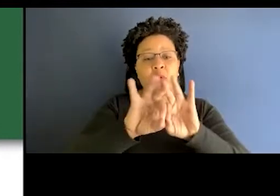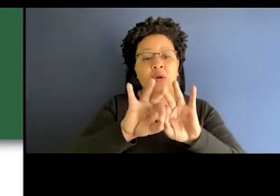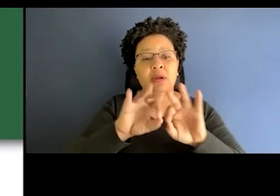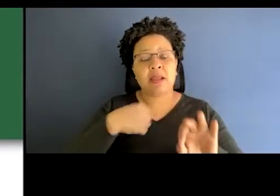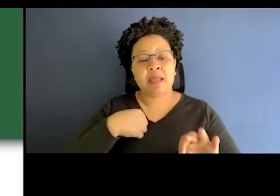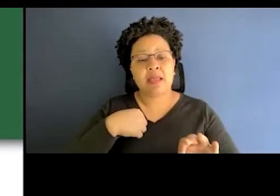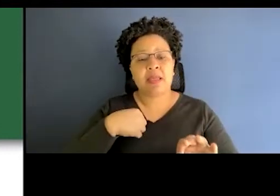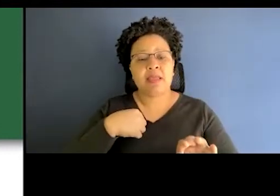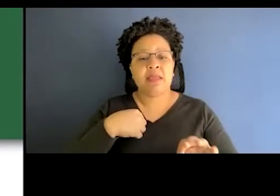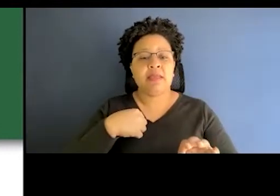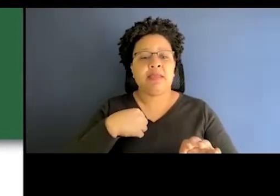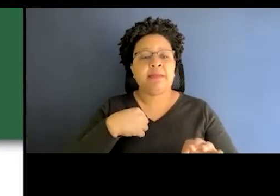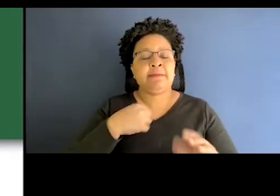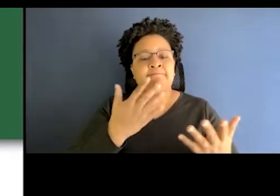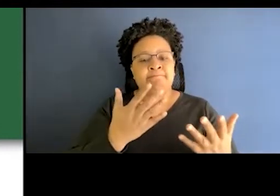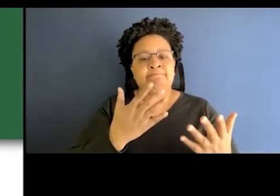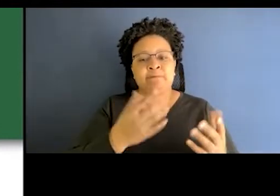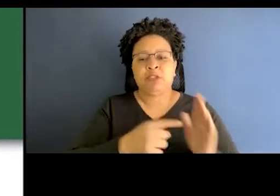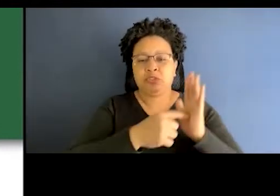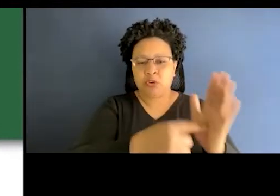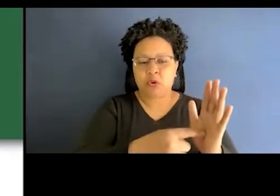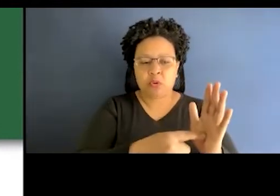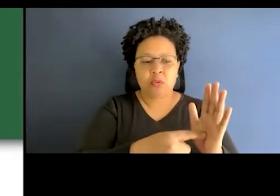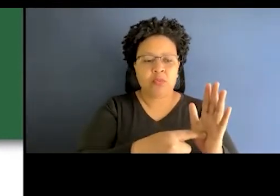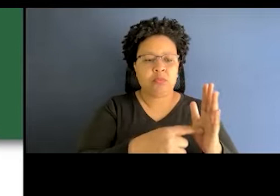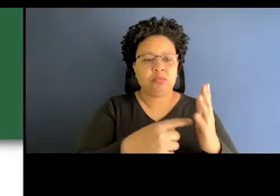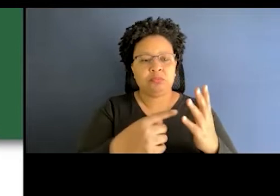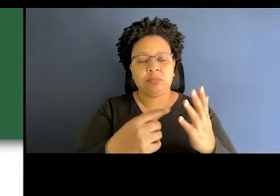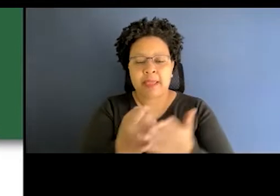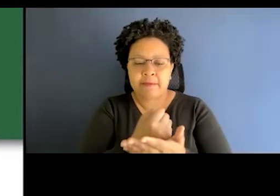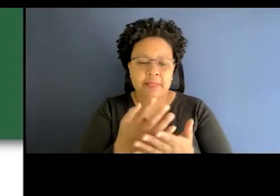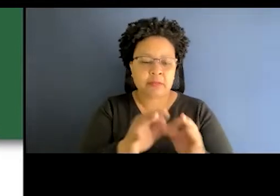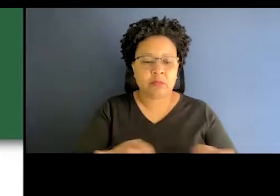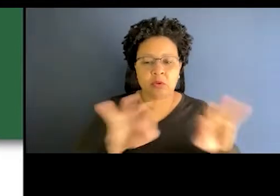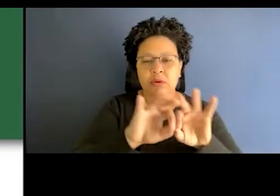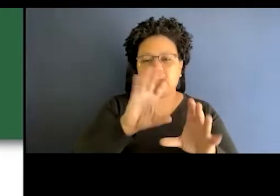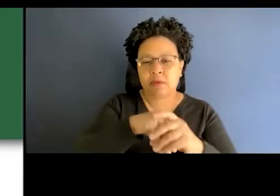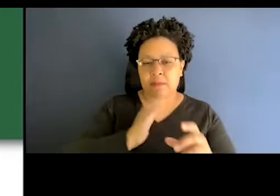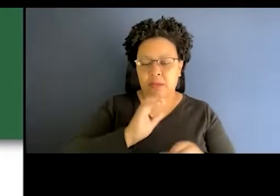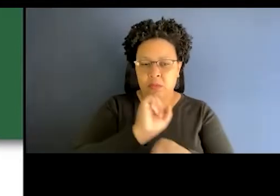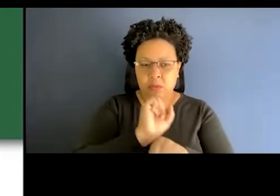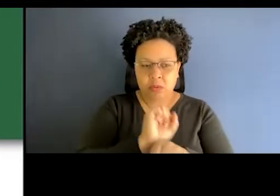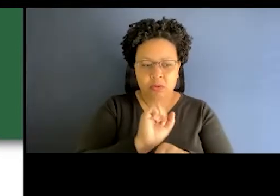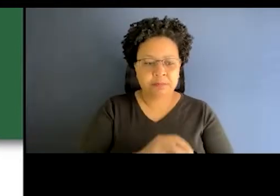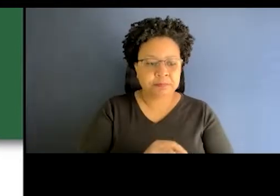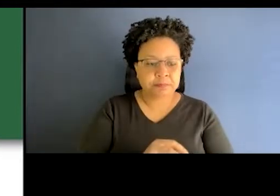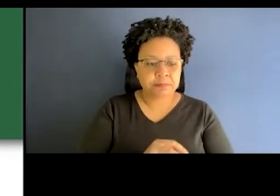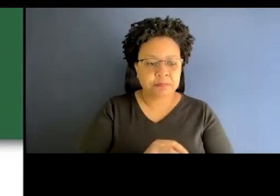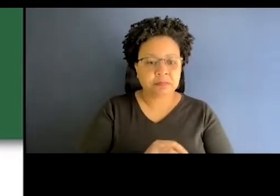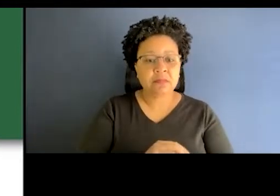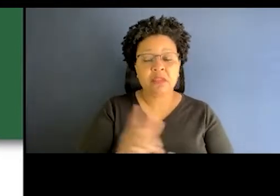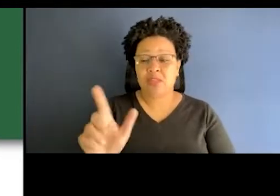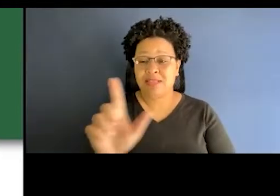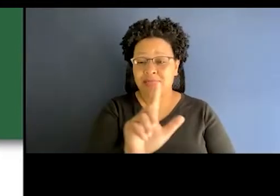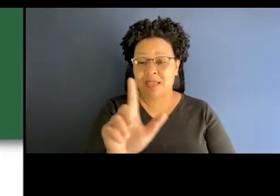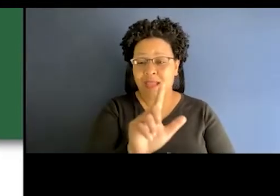positionality that I bring into all of my work. And on the left side of this screen, you